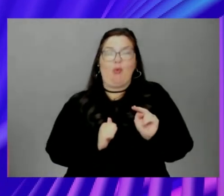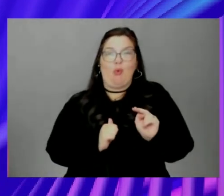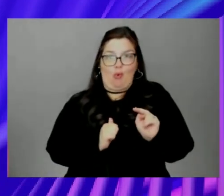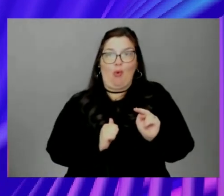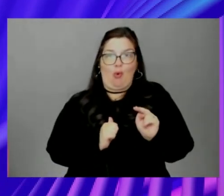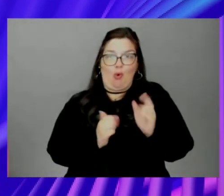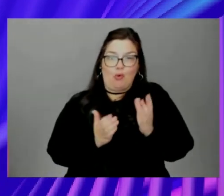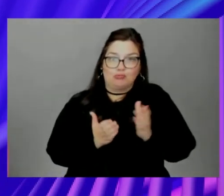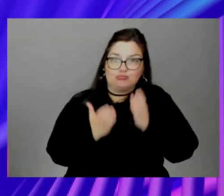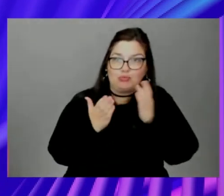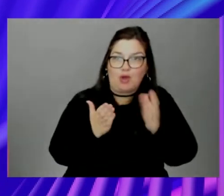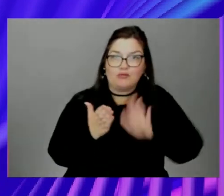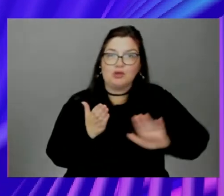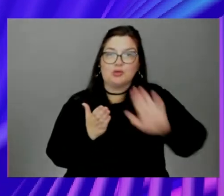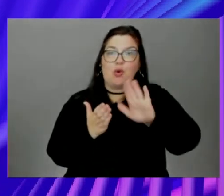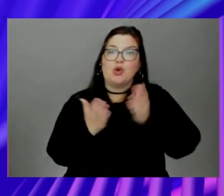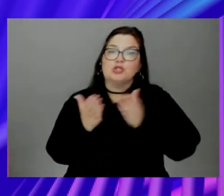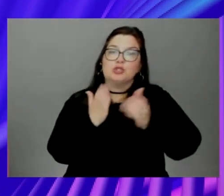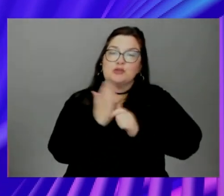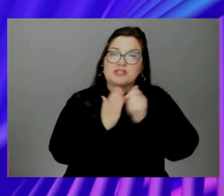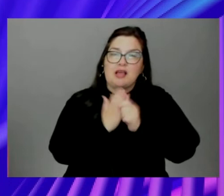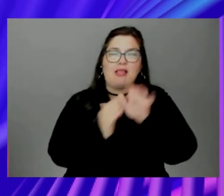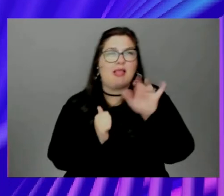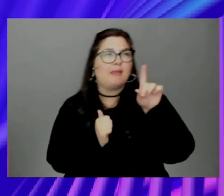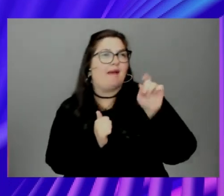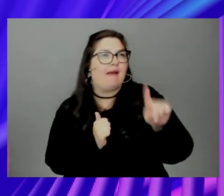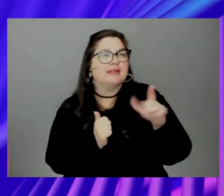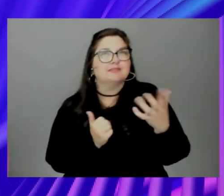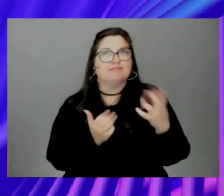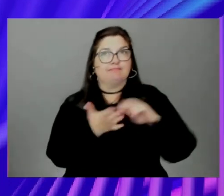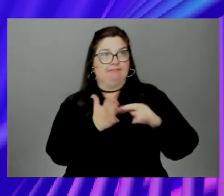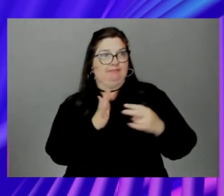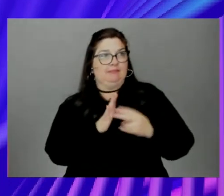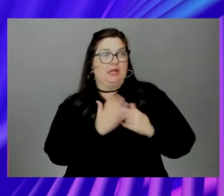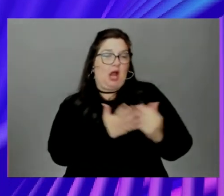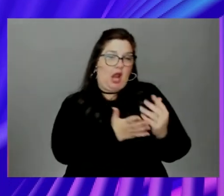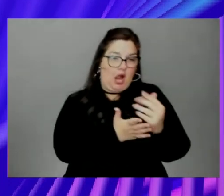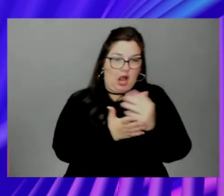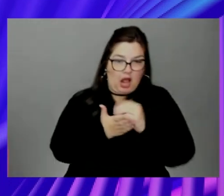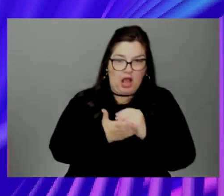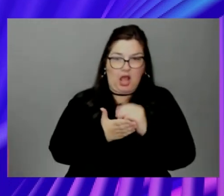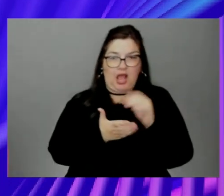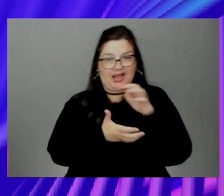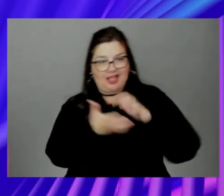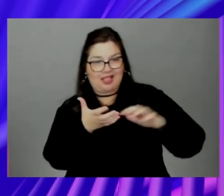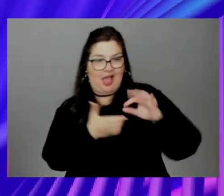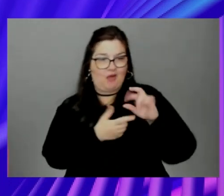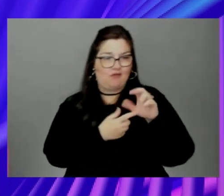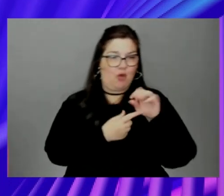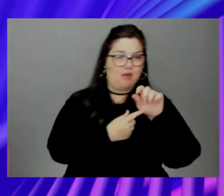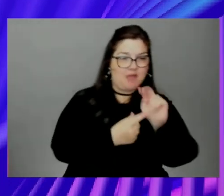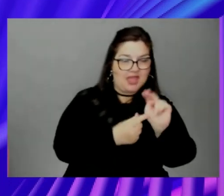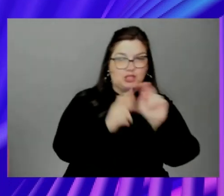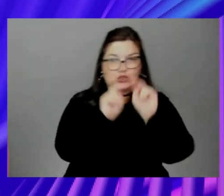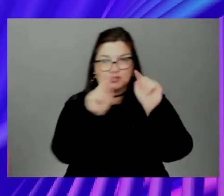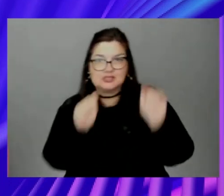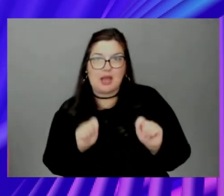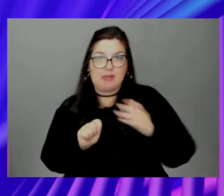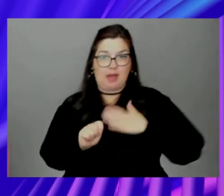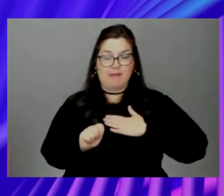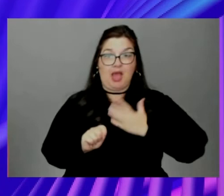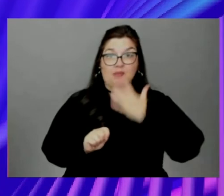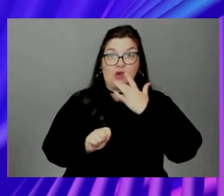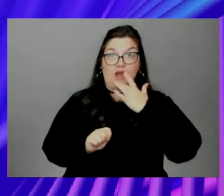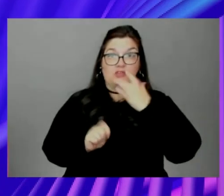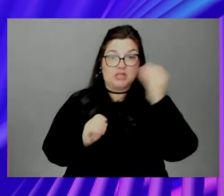Service Catalog, is it just basically, I'm going to put together a CloudFormation template that has my preferences baked into it, and then that's going to